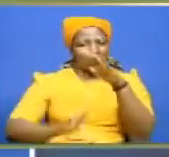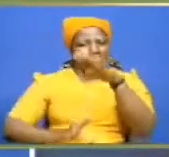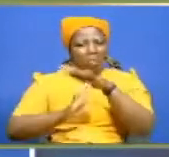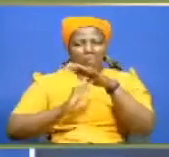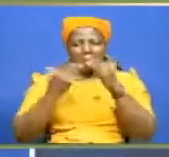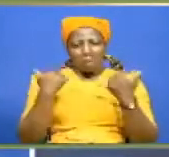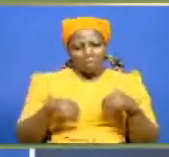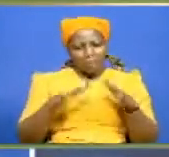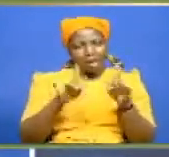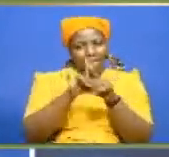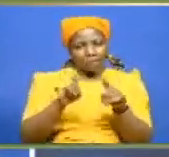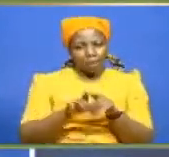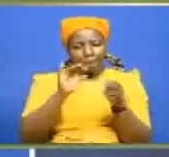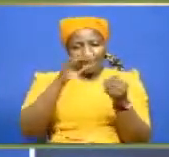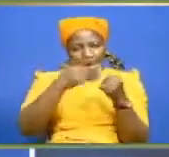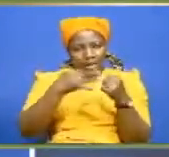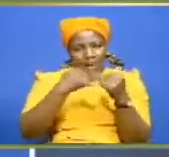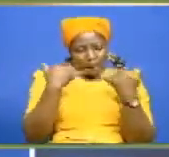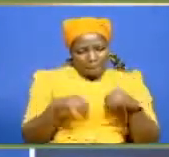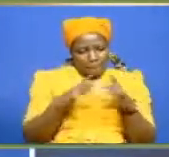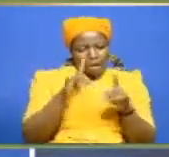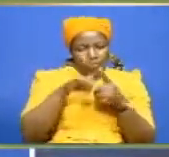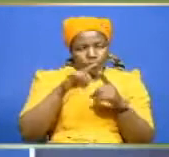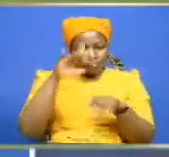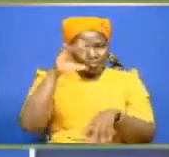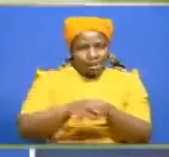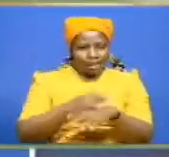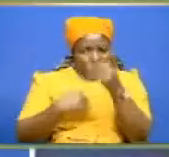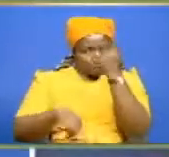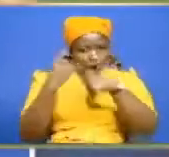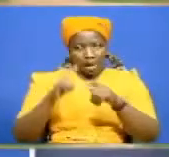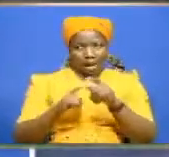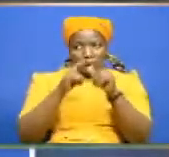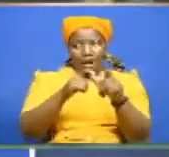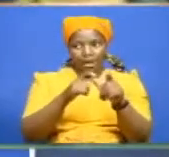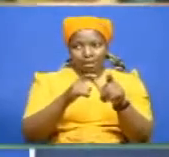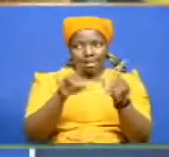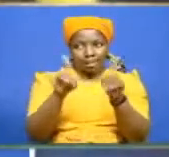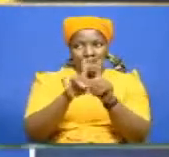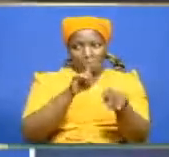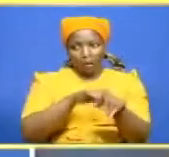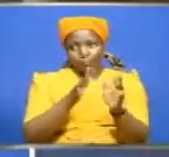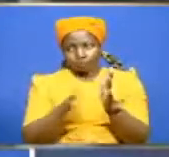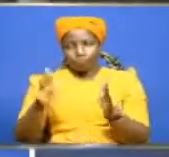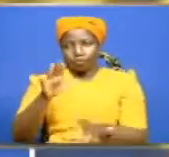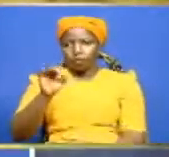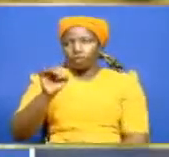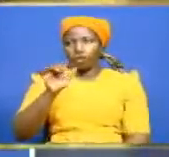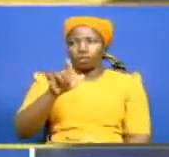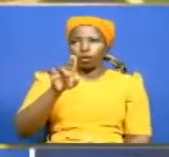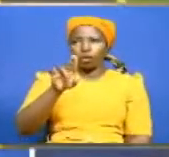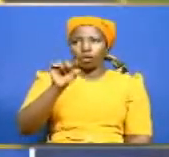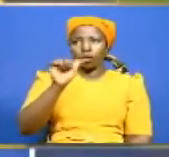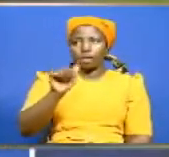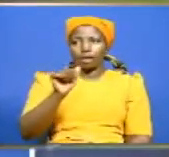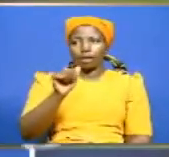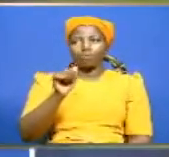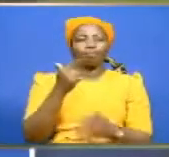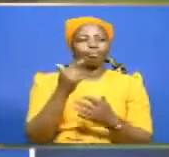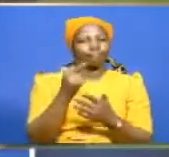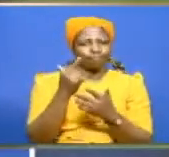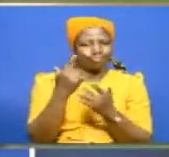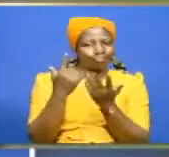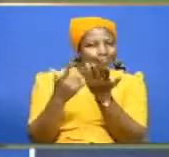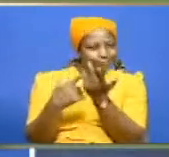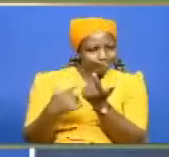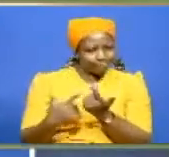8th player to claim that award, as well as the golden boot in the same season. Olunga's tally, which accounted for nearly half